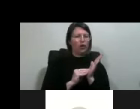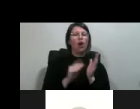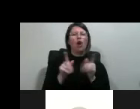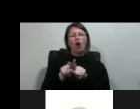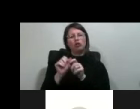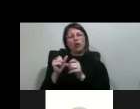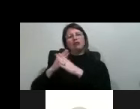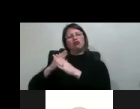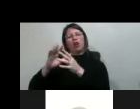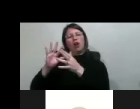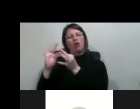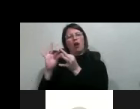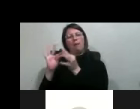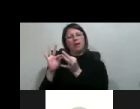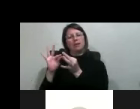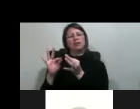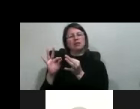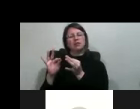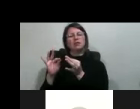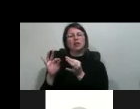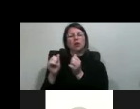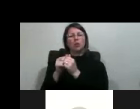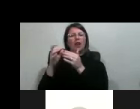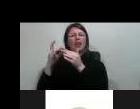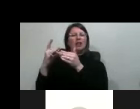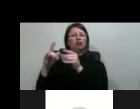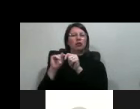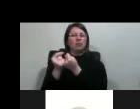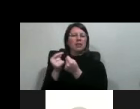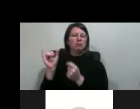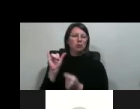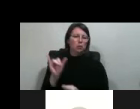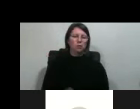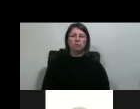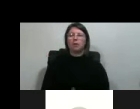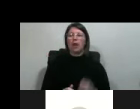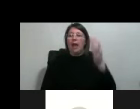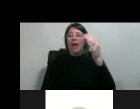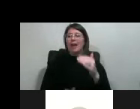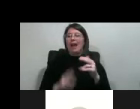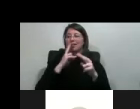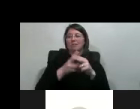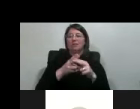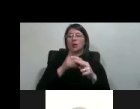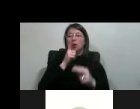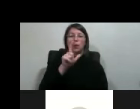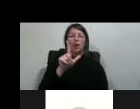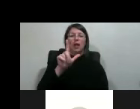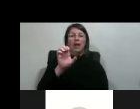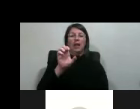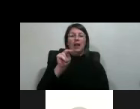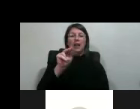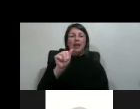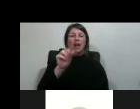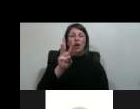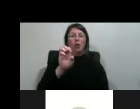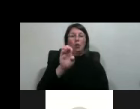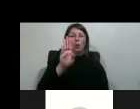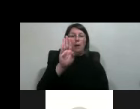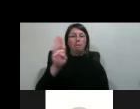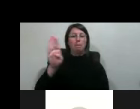those comments through that with our leadership team. Next, I am going to call on Lena Webb. I'm going to ask to unmute